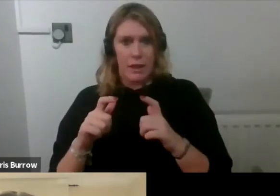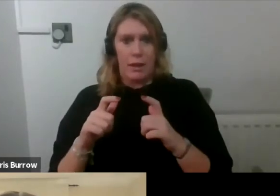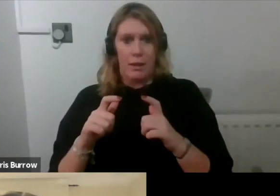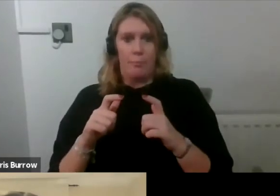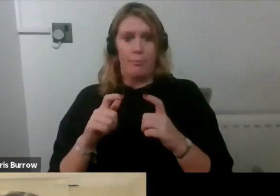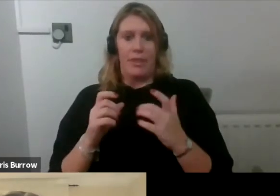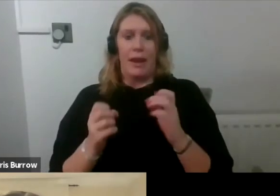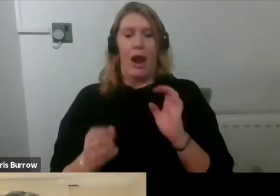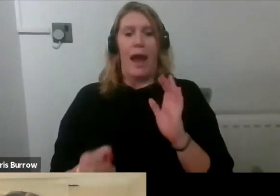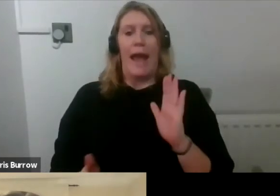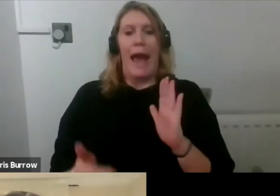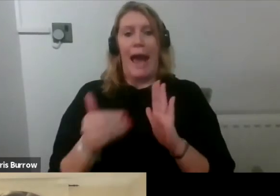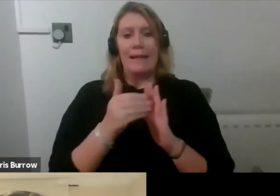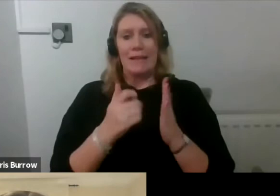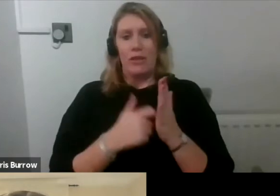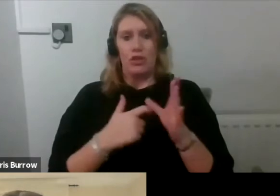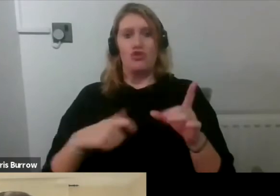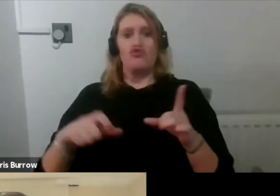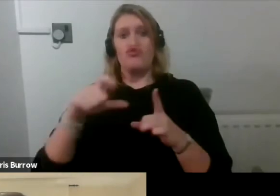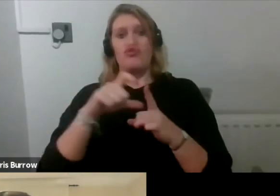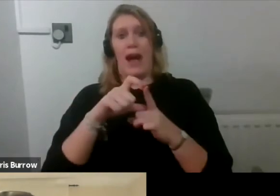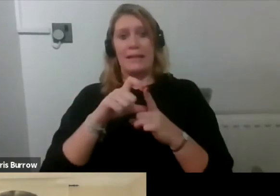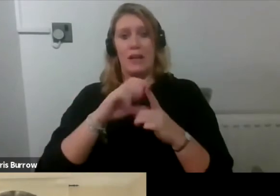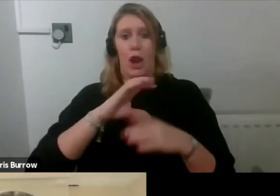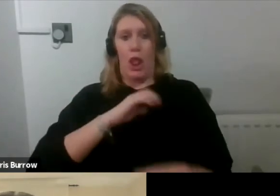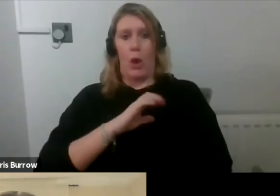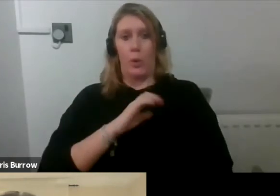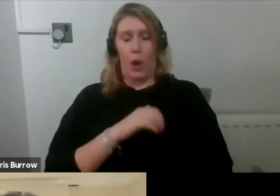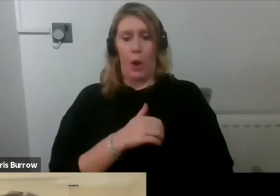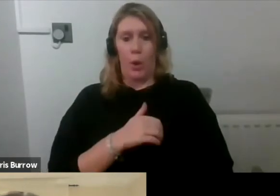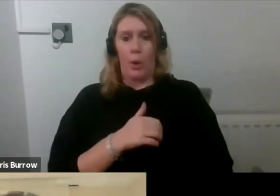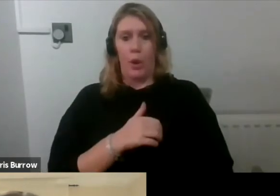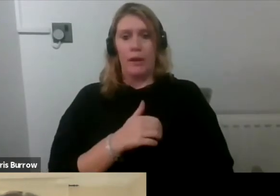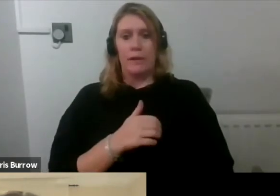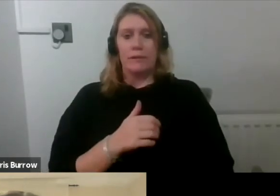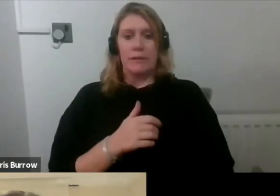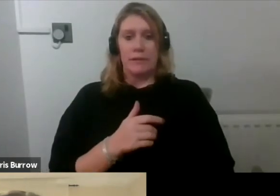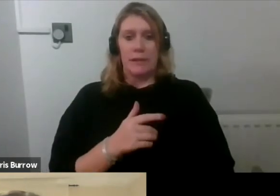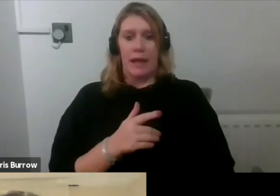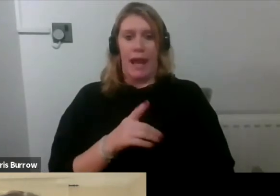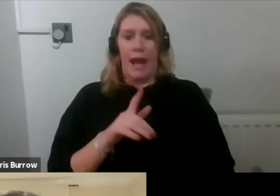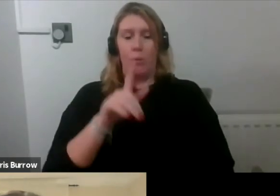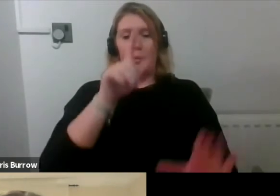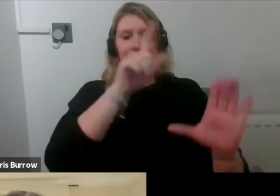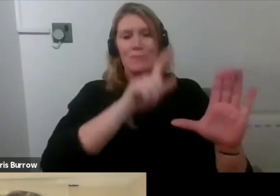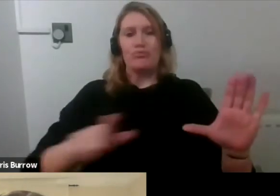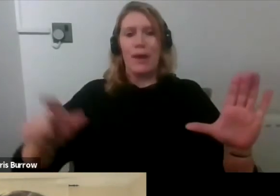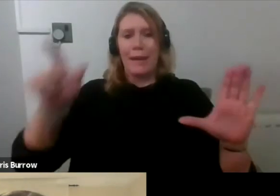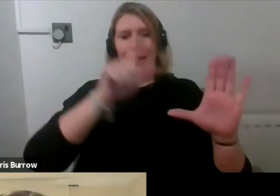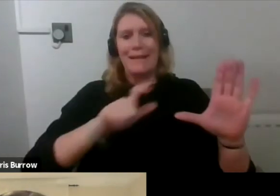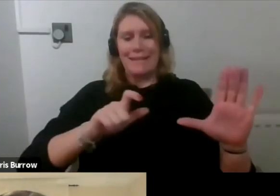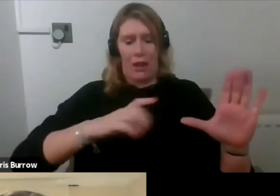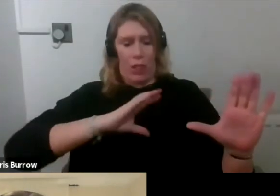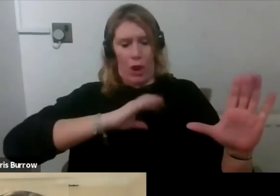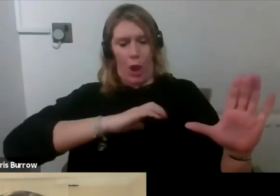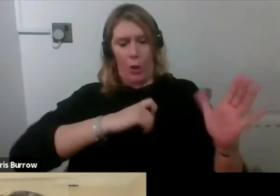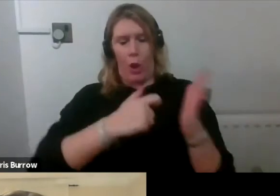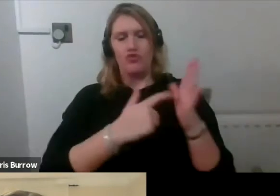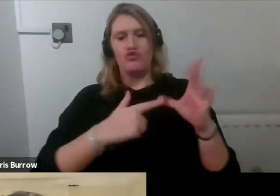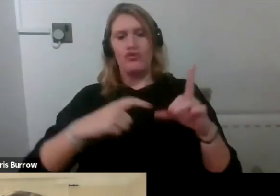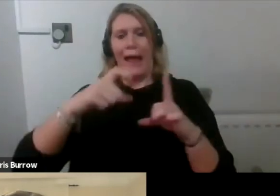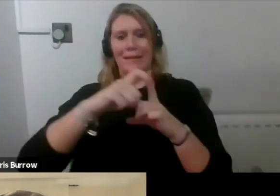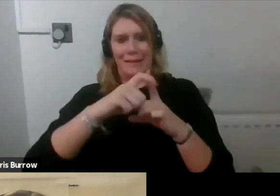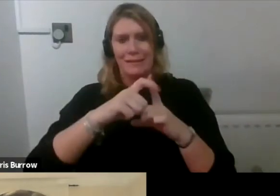and did things like that. And we spray painted a huge 10-foot RAD logo on the gallery wall as well, which was great fun.